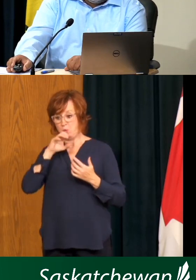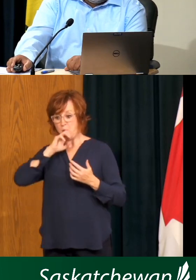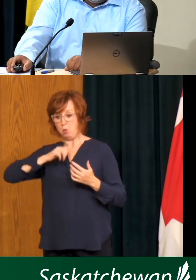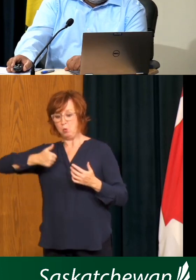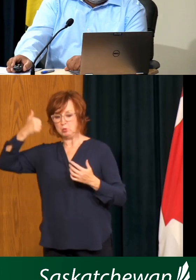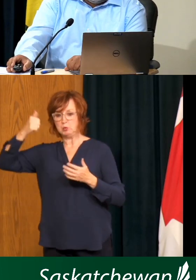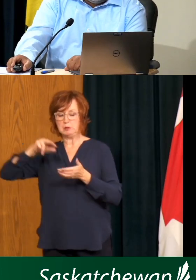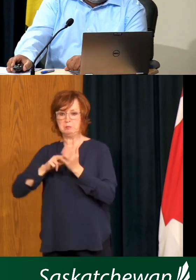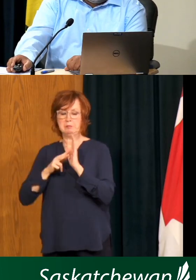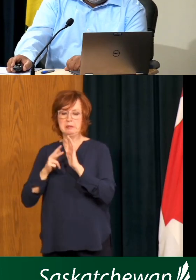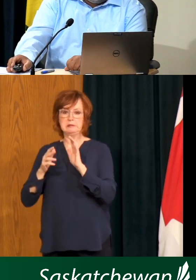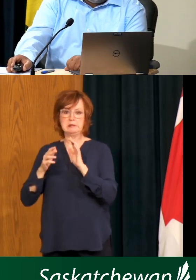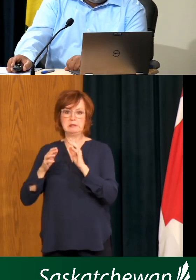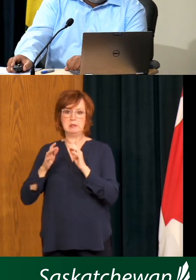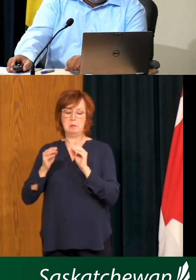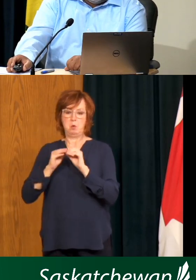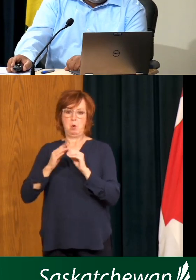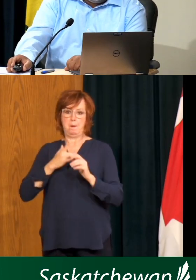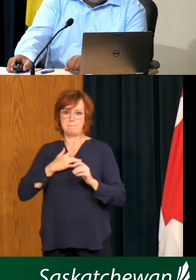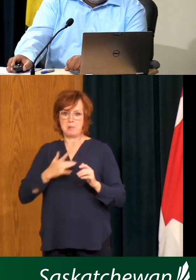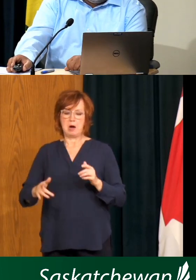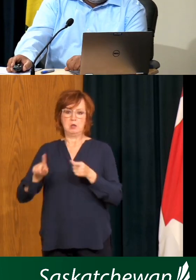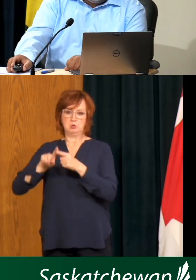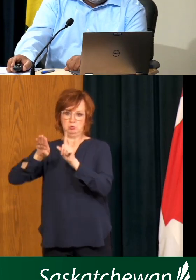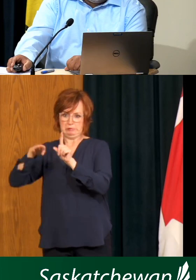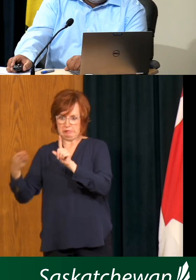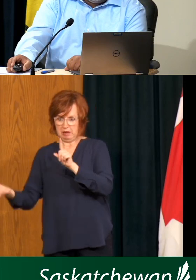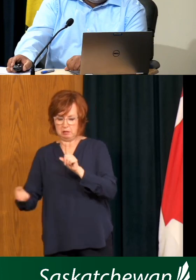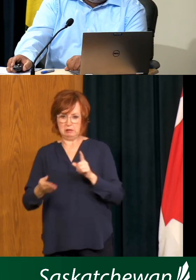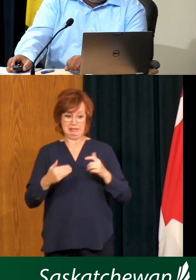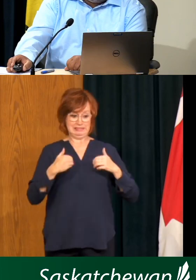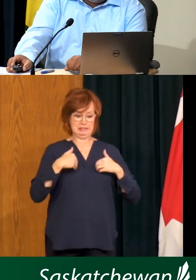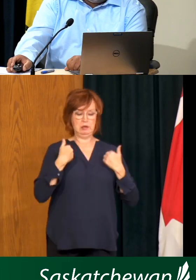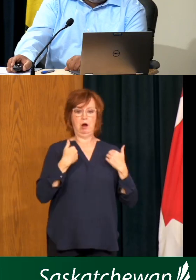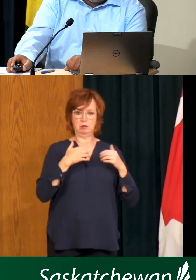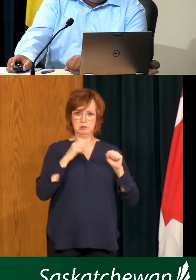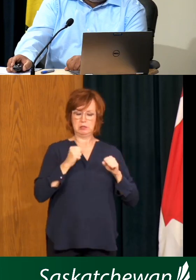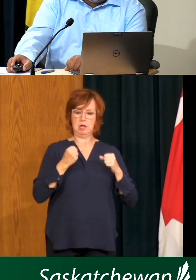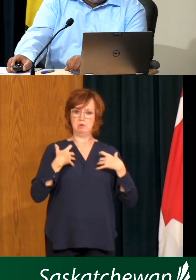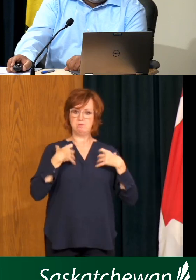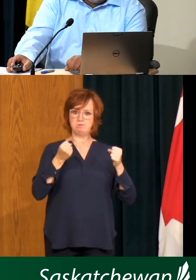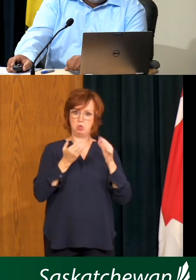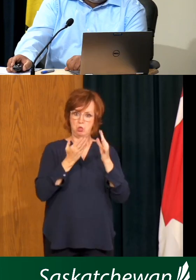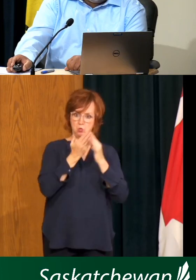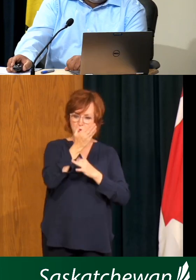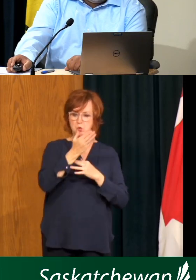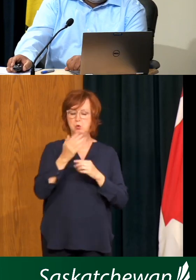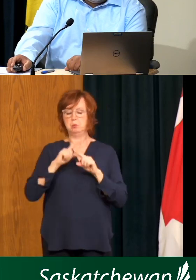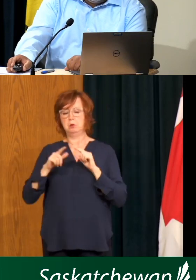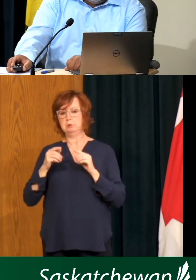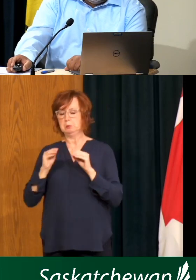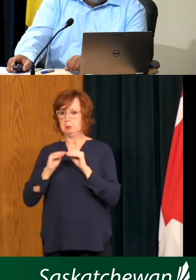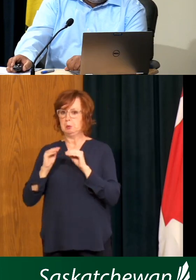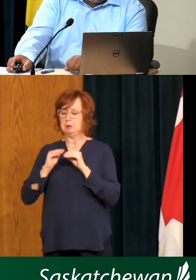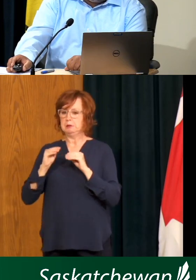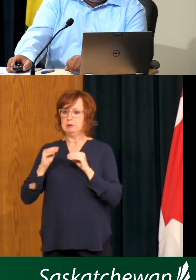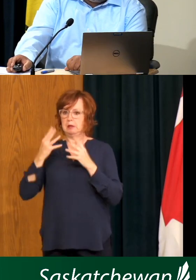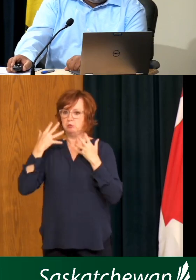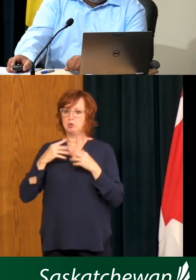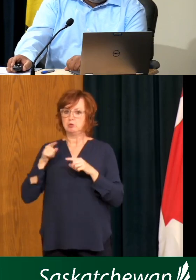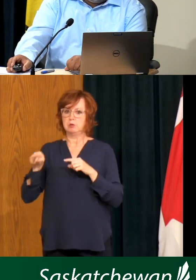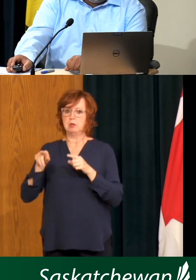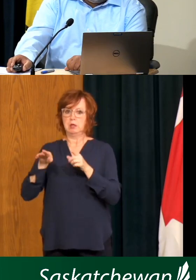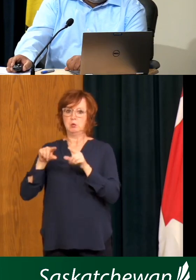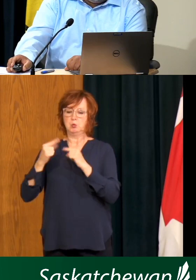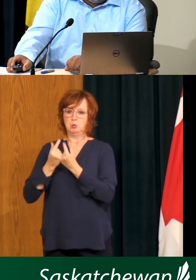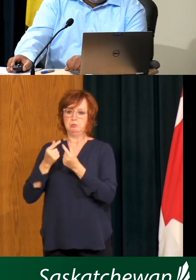group, 5 deaths in males and 3 in females in the 60 to 79 age group, and 4